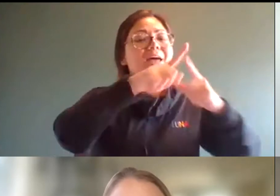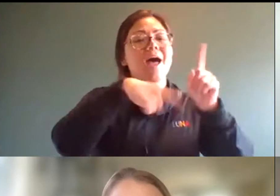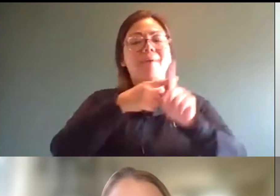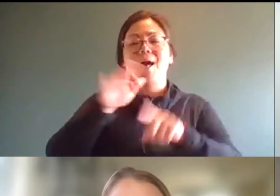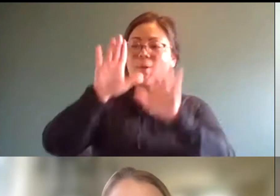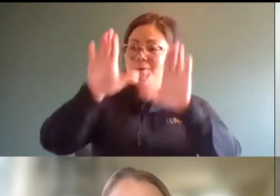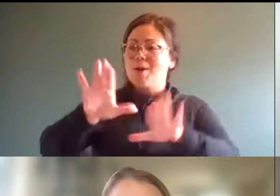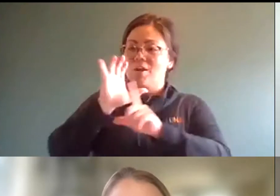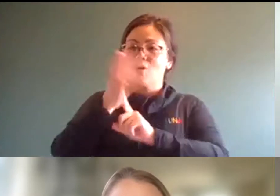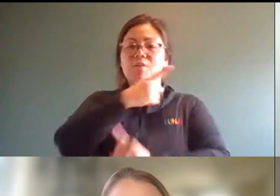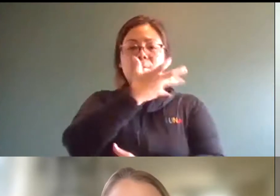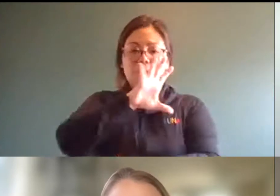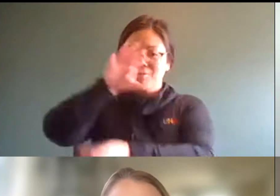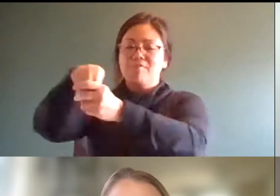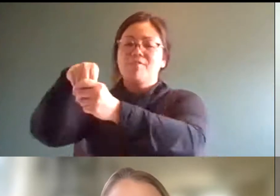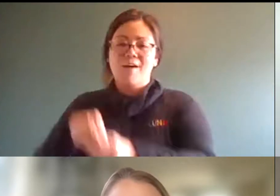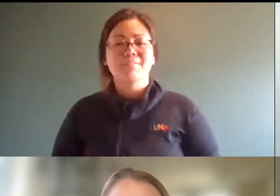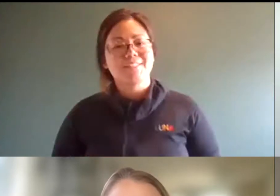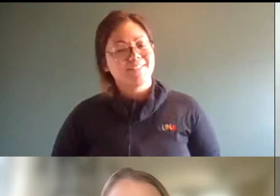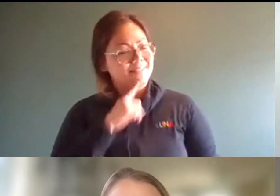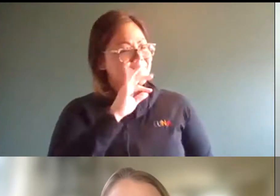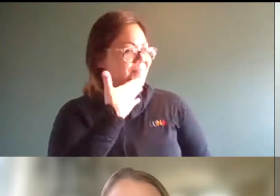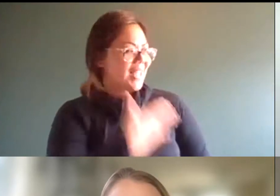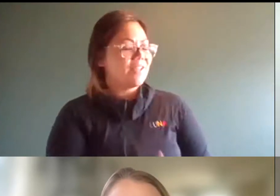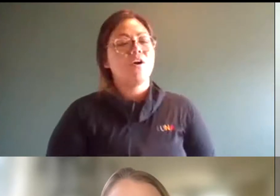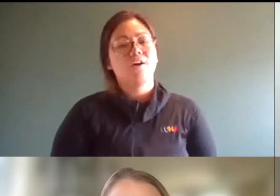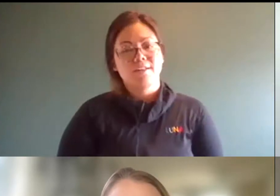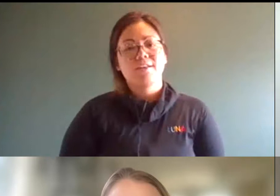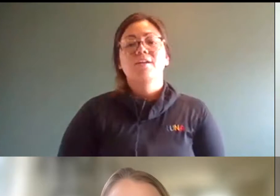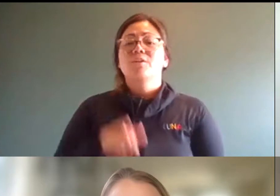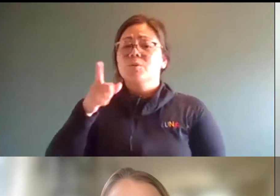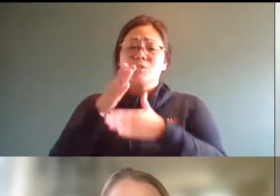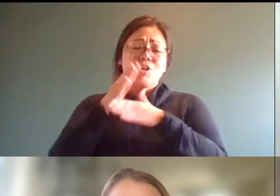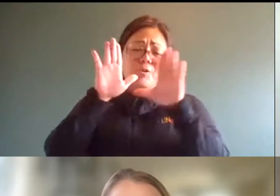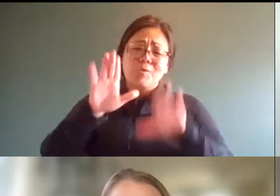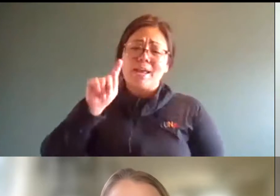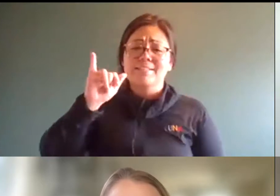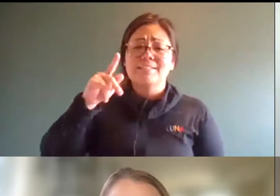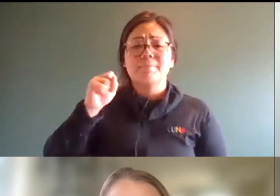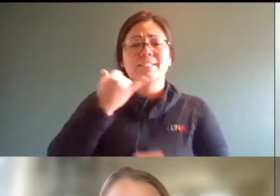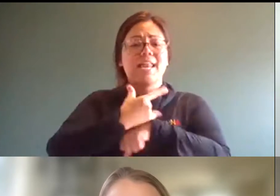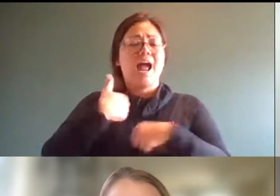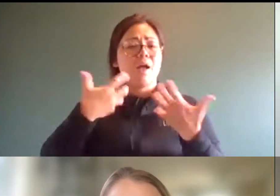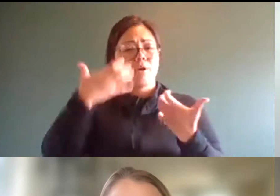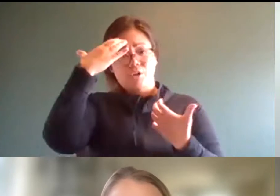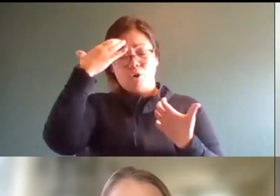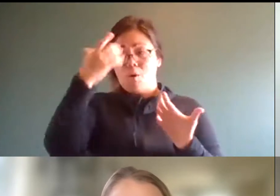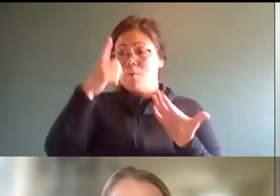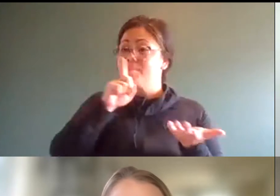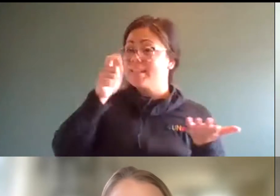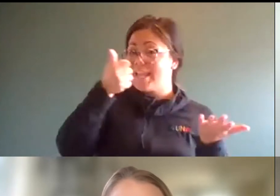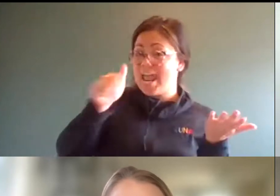and they want to be a part of that. Excellent. You've shared some great tips today, and I'd like to know, are there